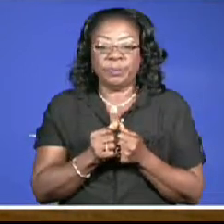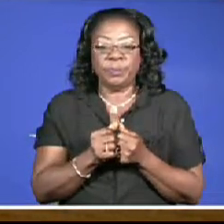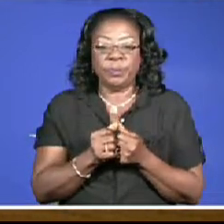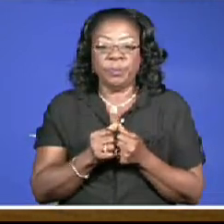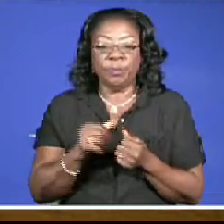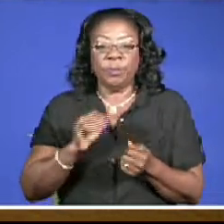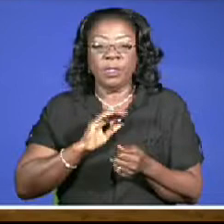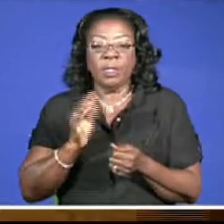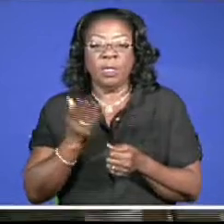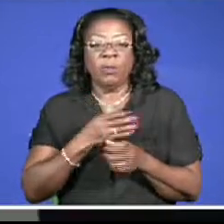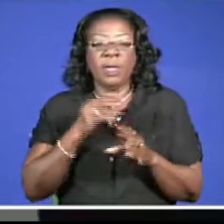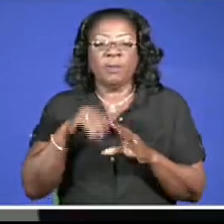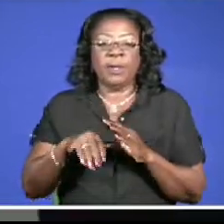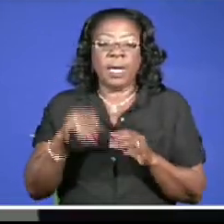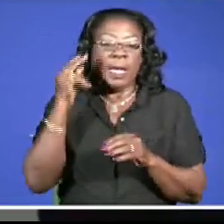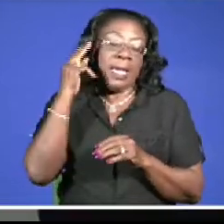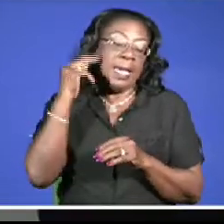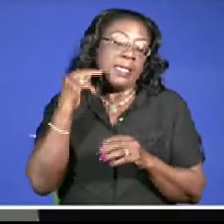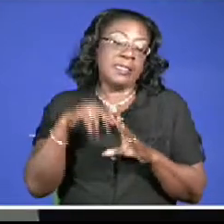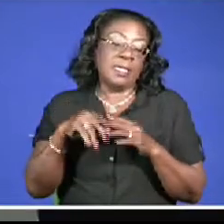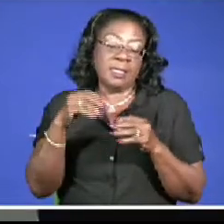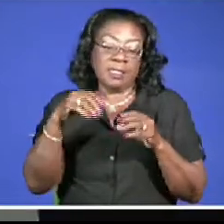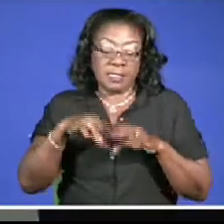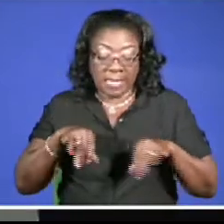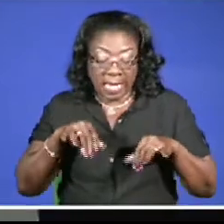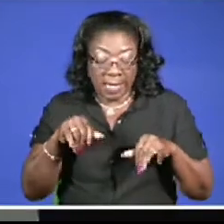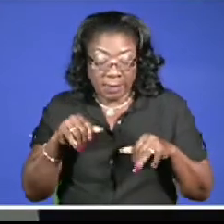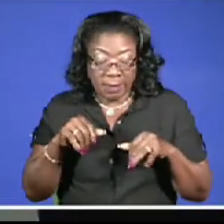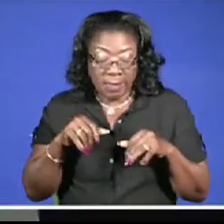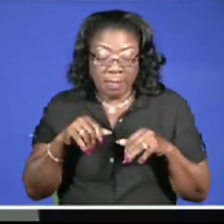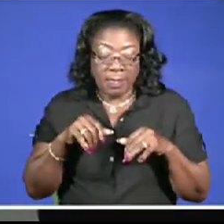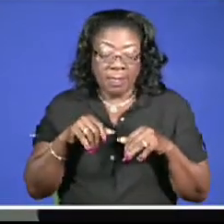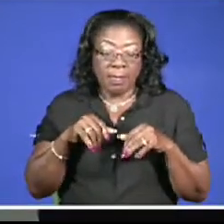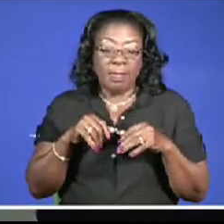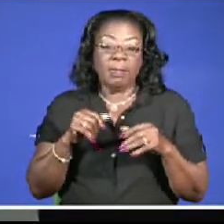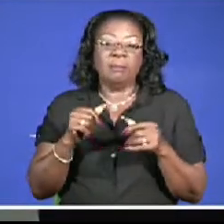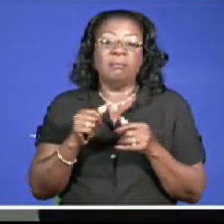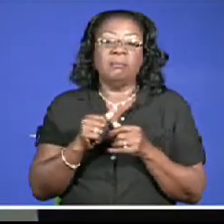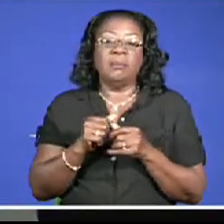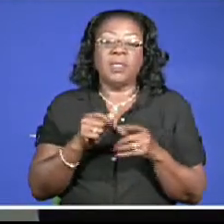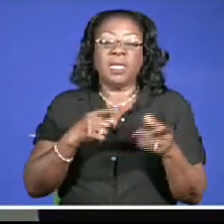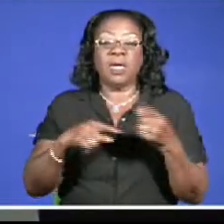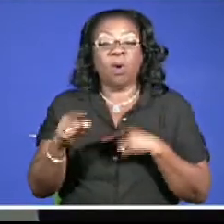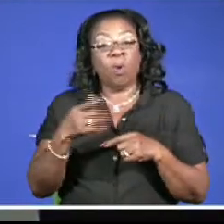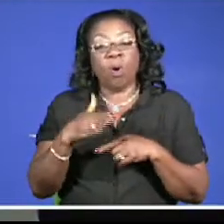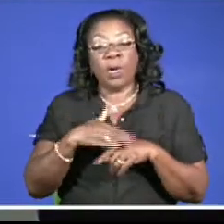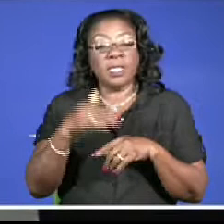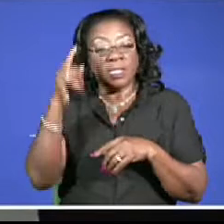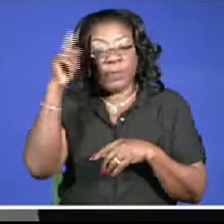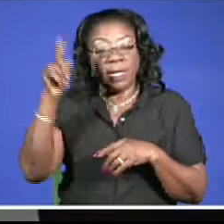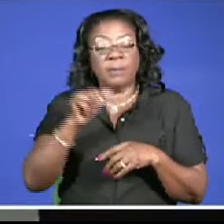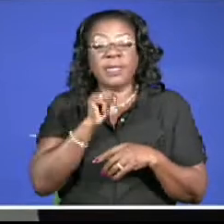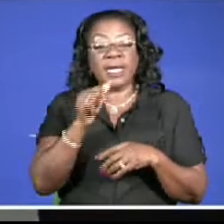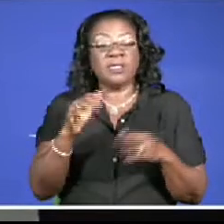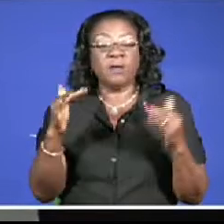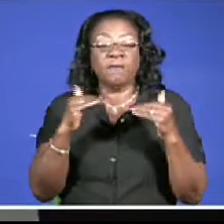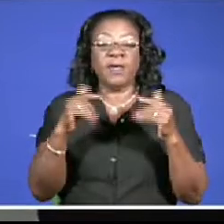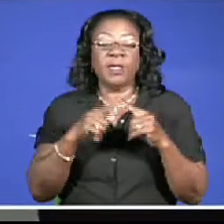We could stick our heads in the sand, put the number on the paper that we want, and carry on smartly. But again, that is not fair to